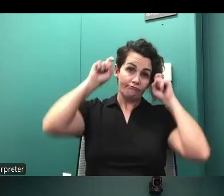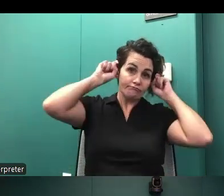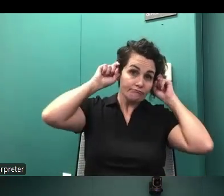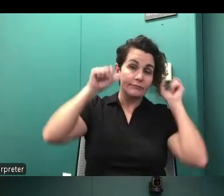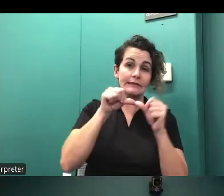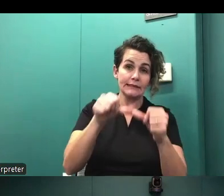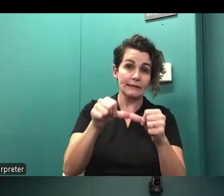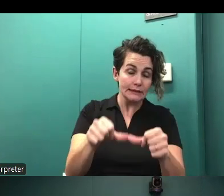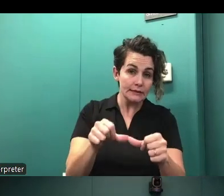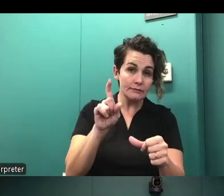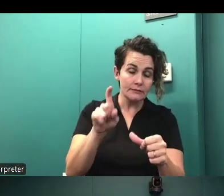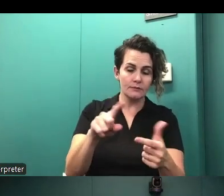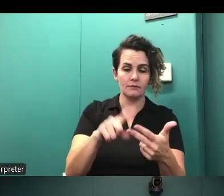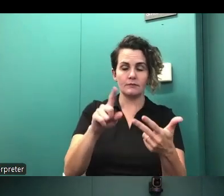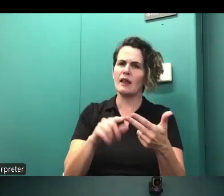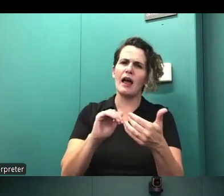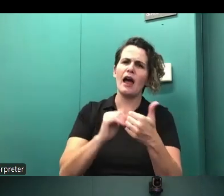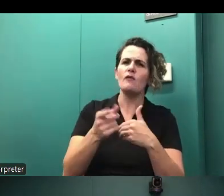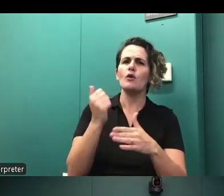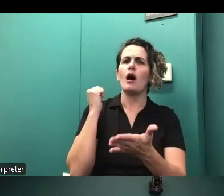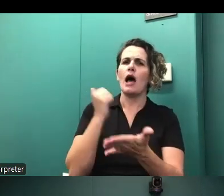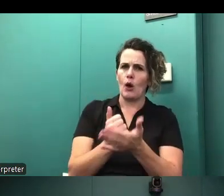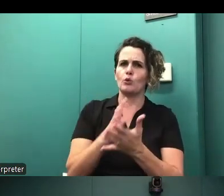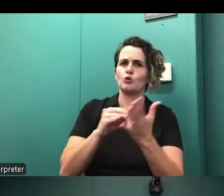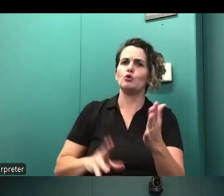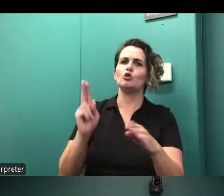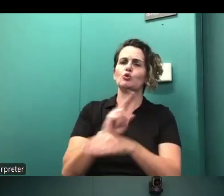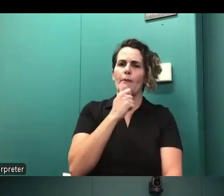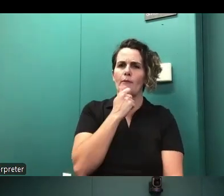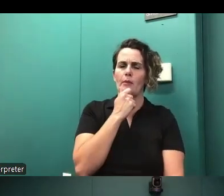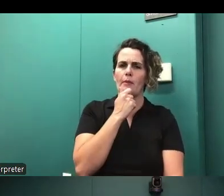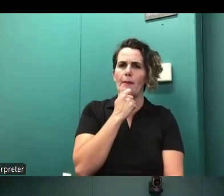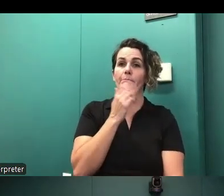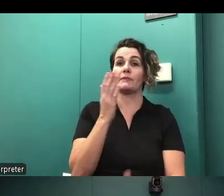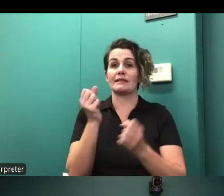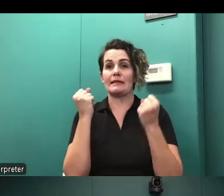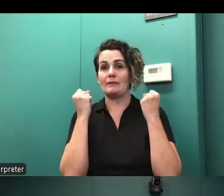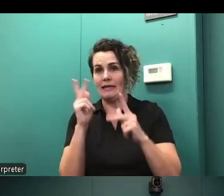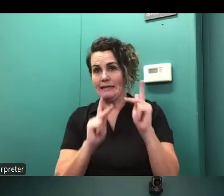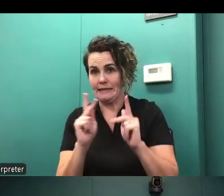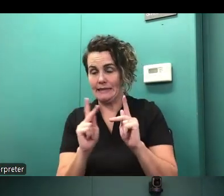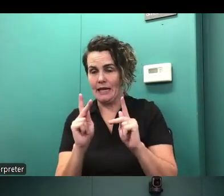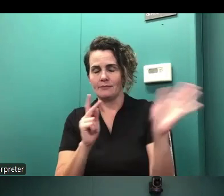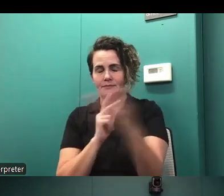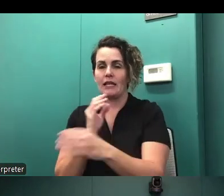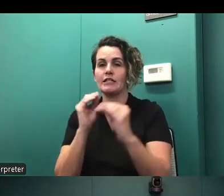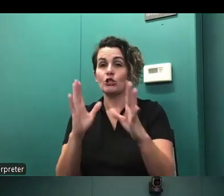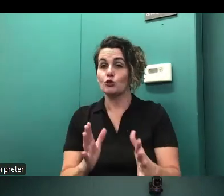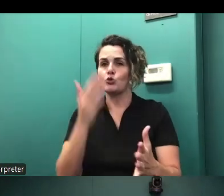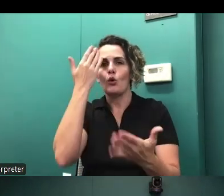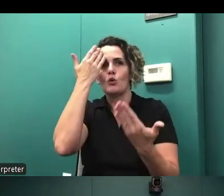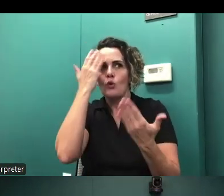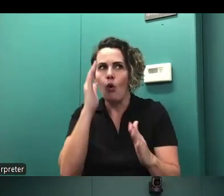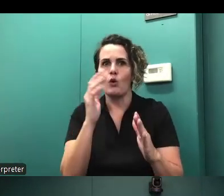consistently? How have you helped the students utilize the microphone, right? Because so many teachers don't know that a microphone can do all of